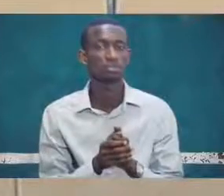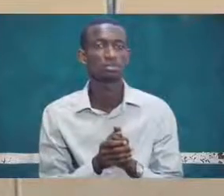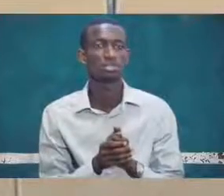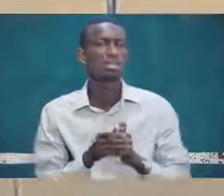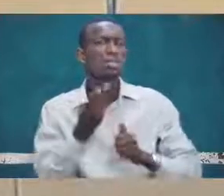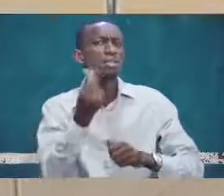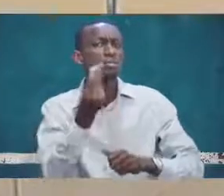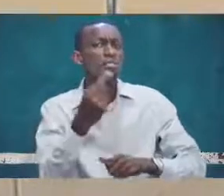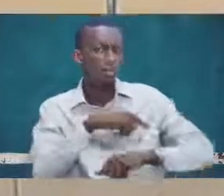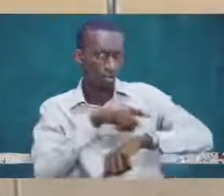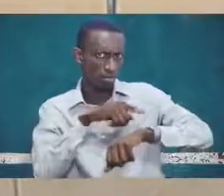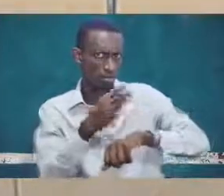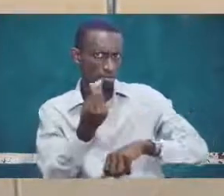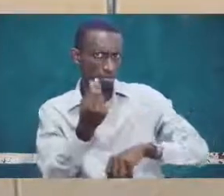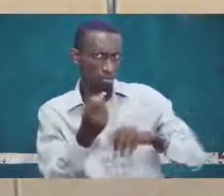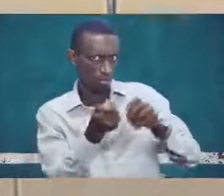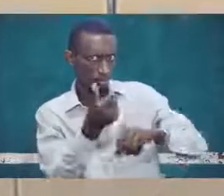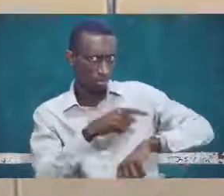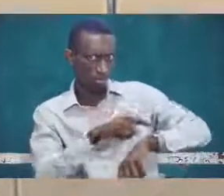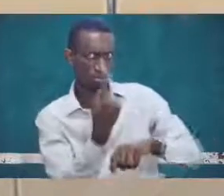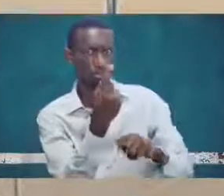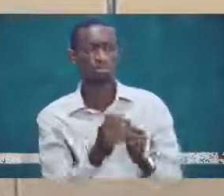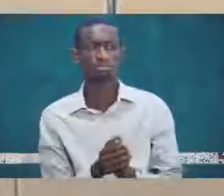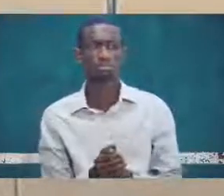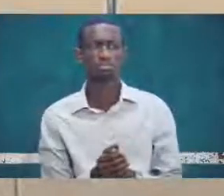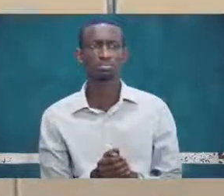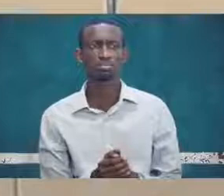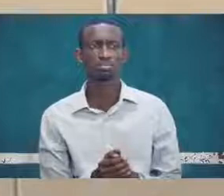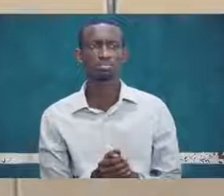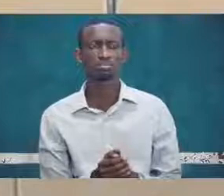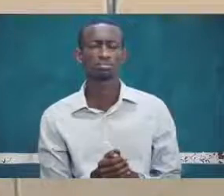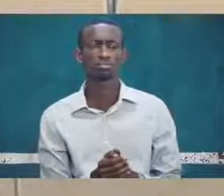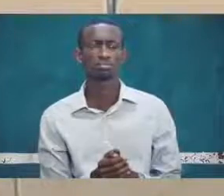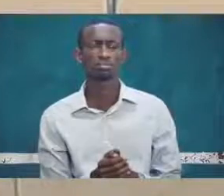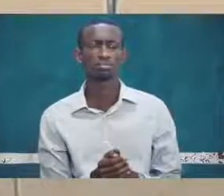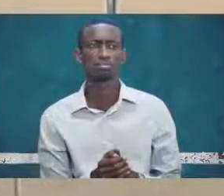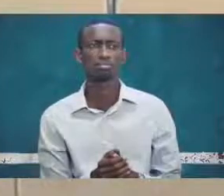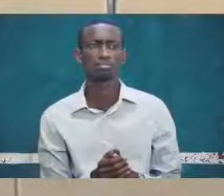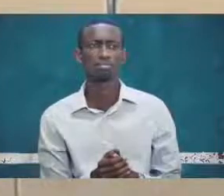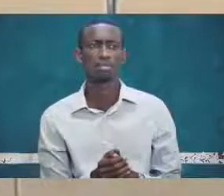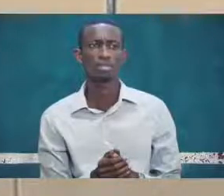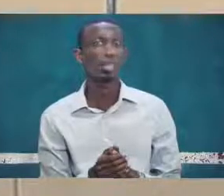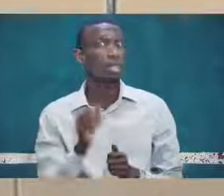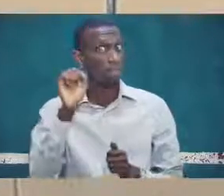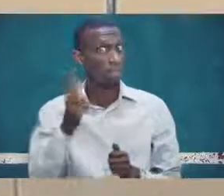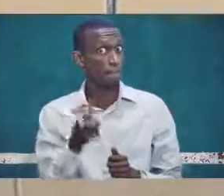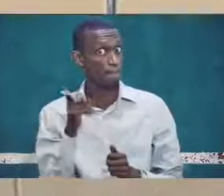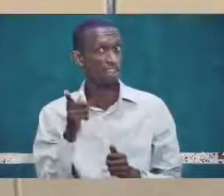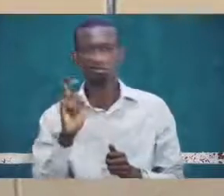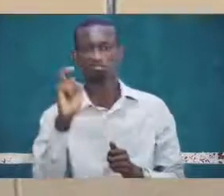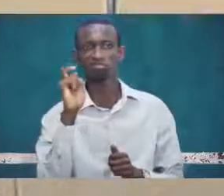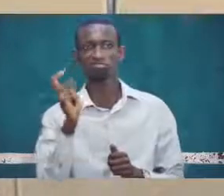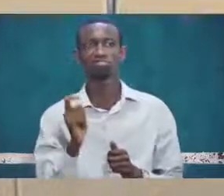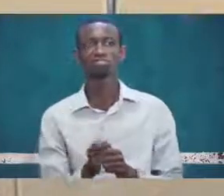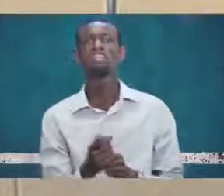hour. You see, now we have this one as x, and of course this one